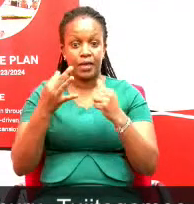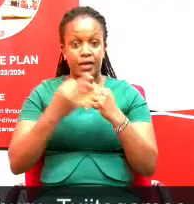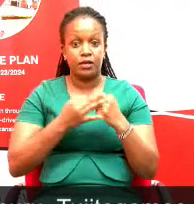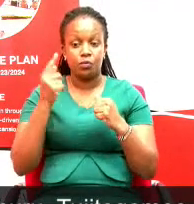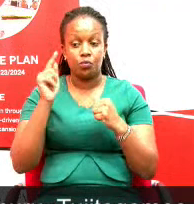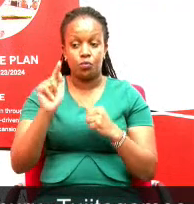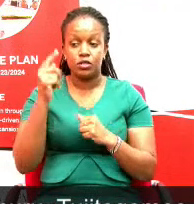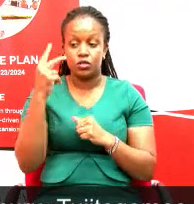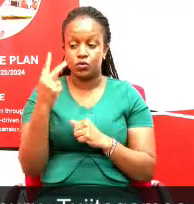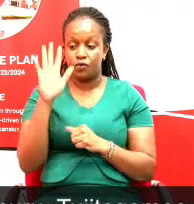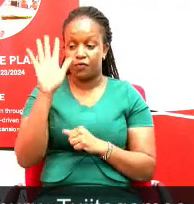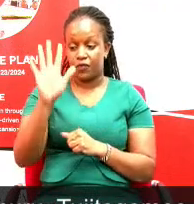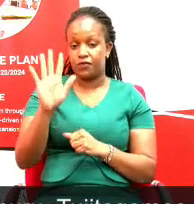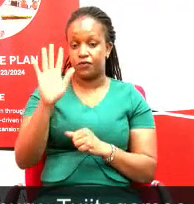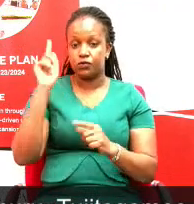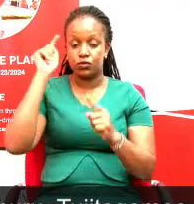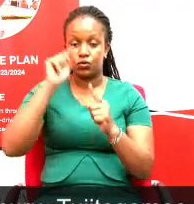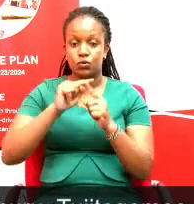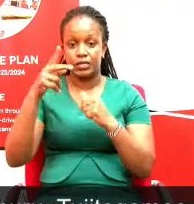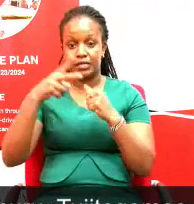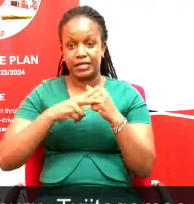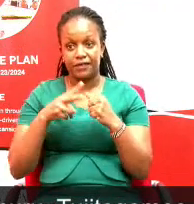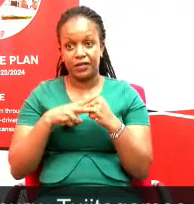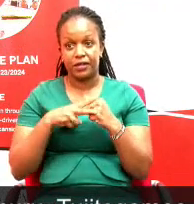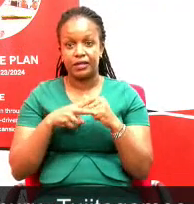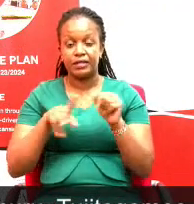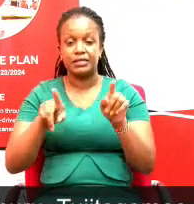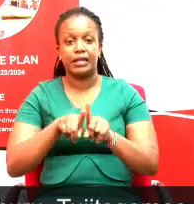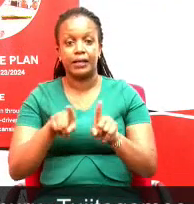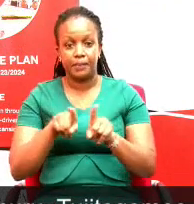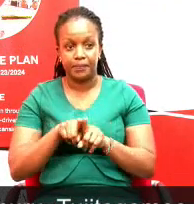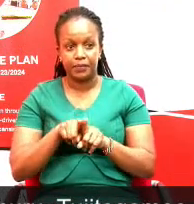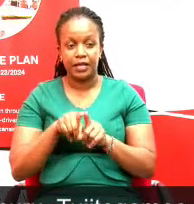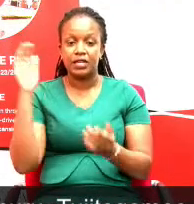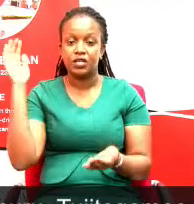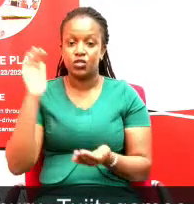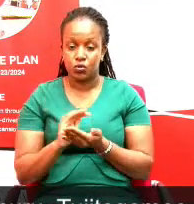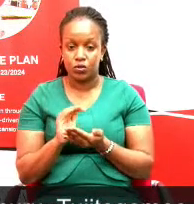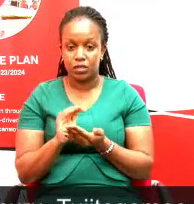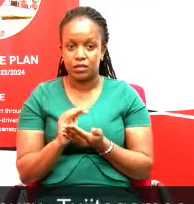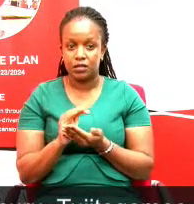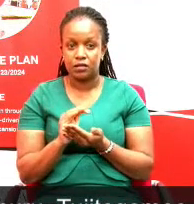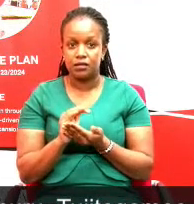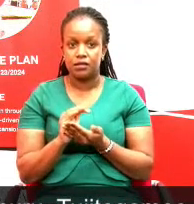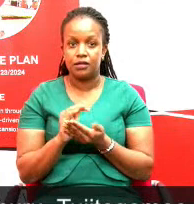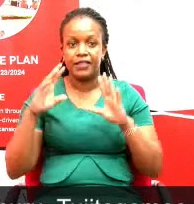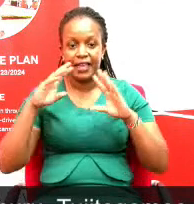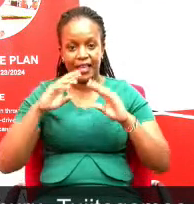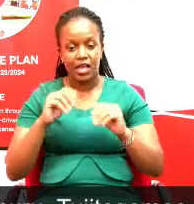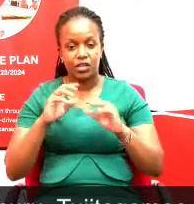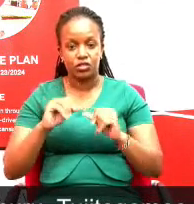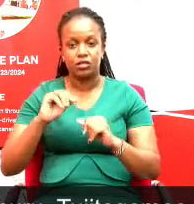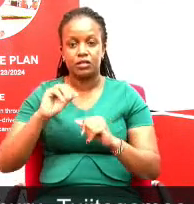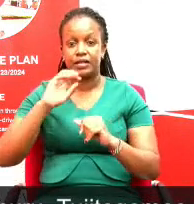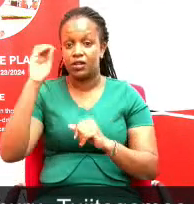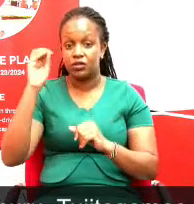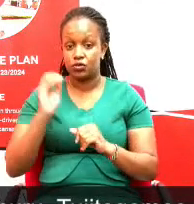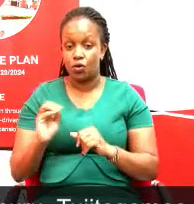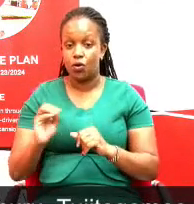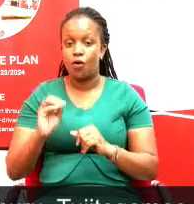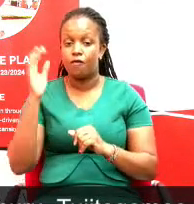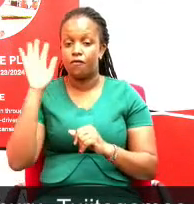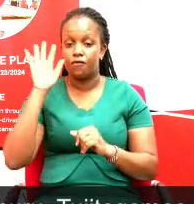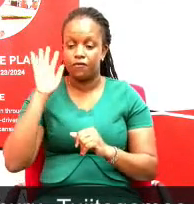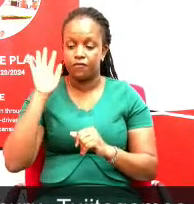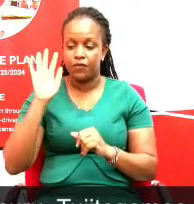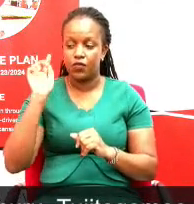8.25 to 7, as well as also lowering the cash reserve ratio from